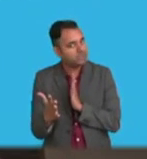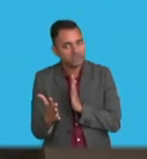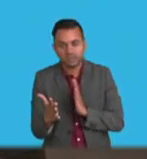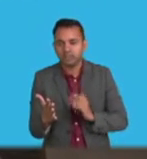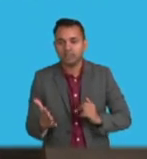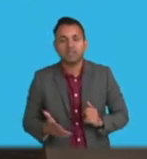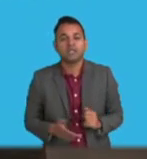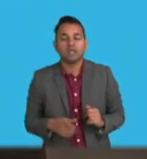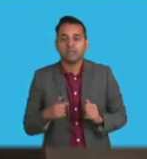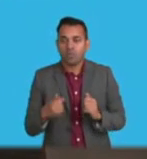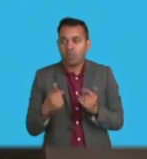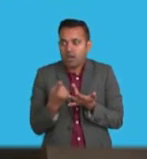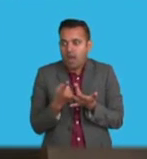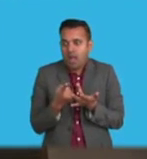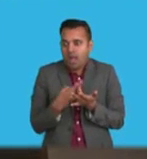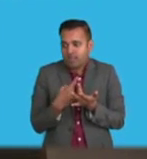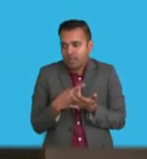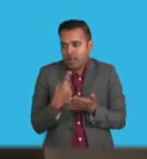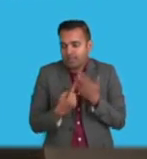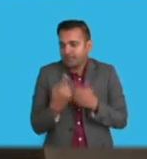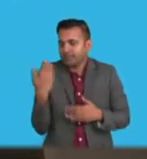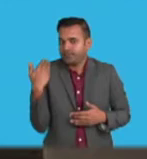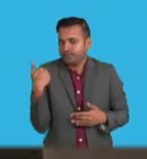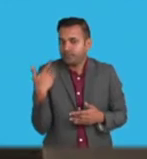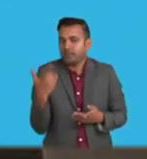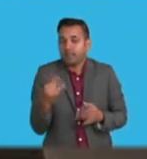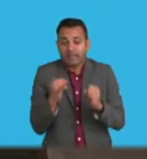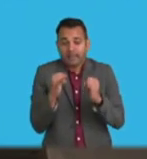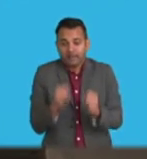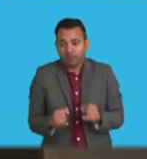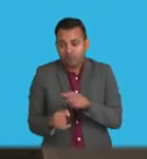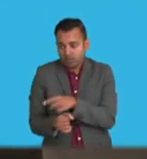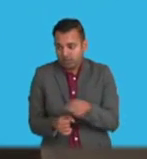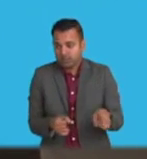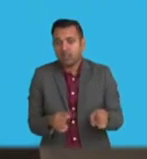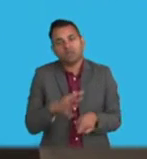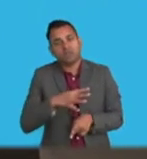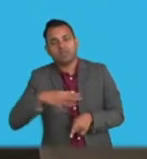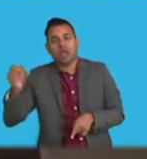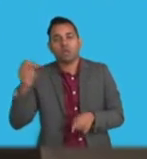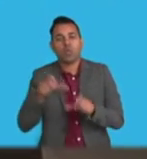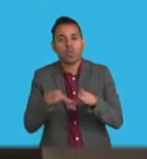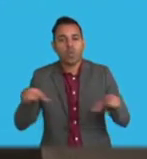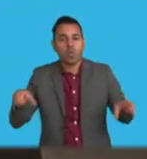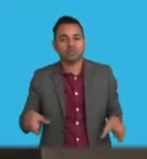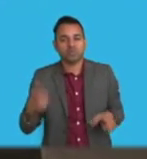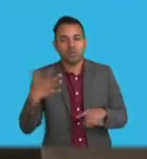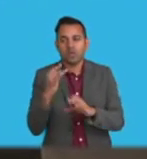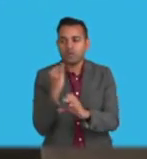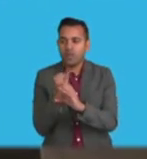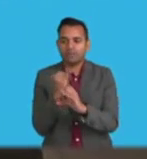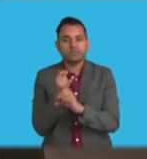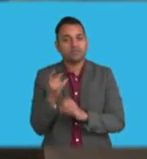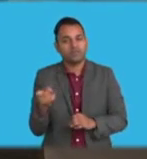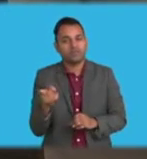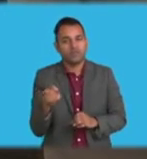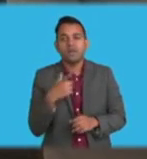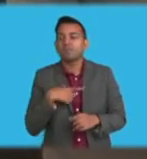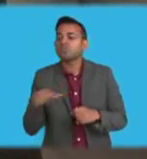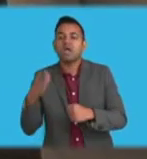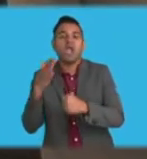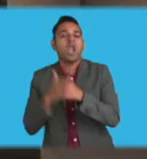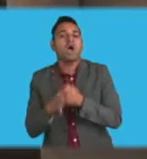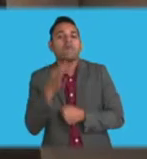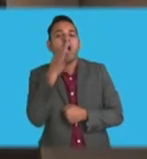before the Employment Tribunal to answer criminal charges of failing to seek authorization to operate an employment agency. That is currently before